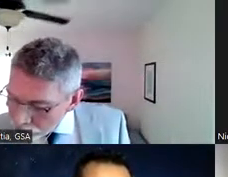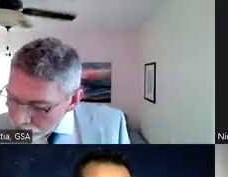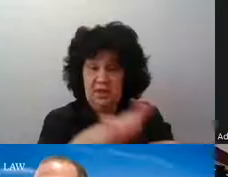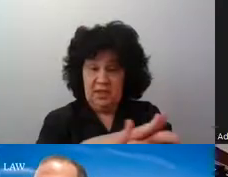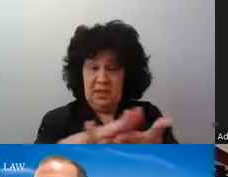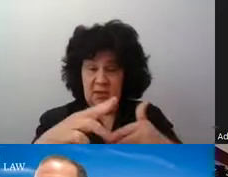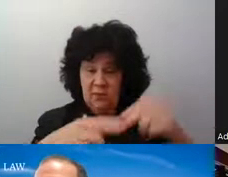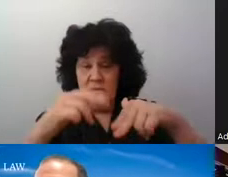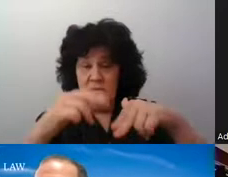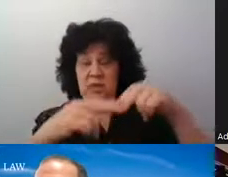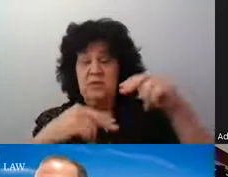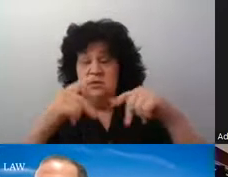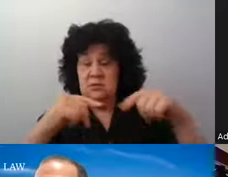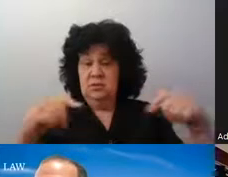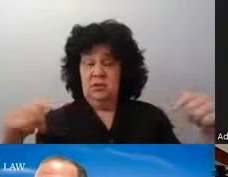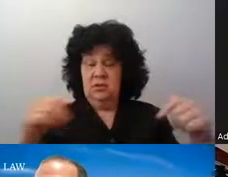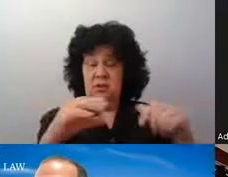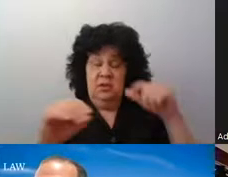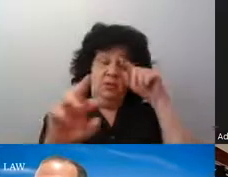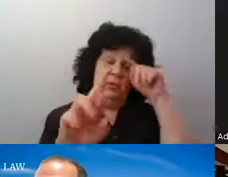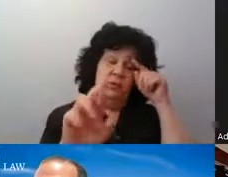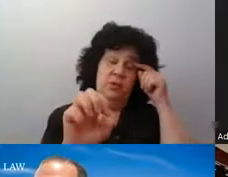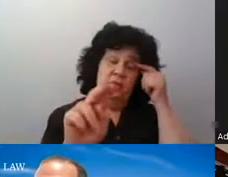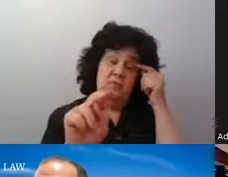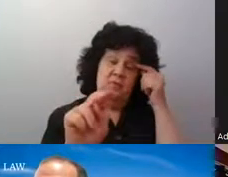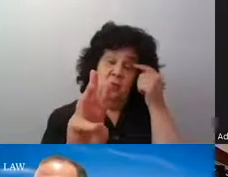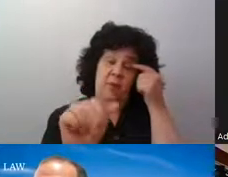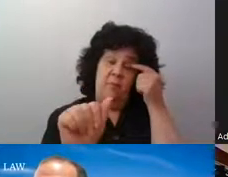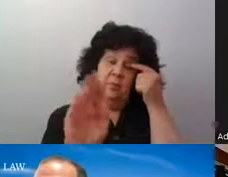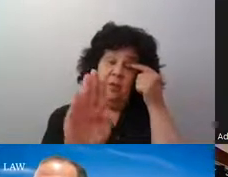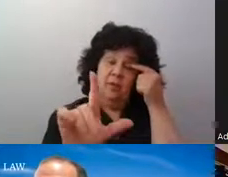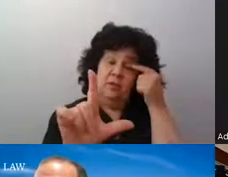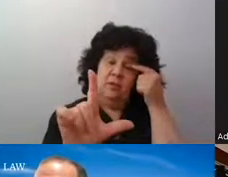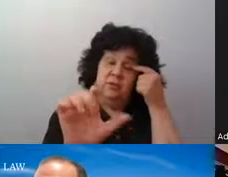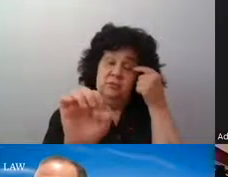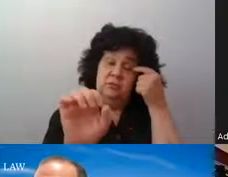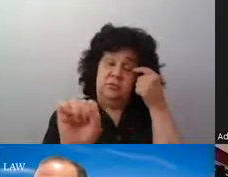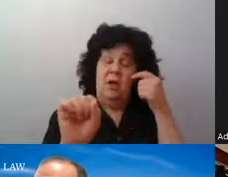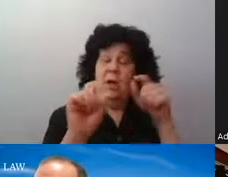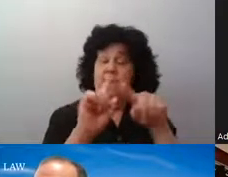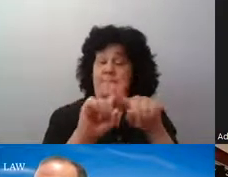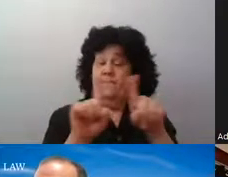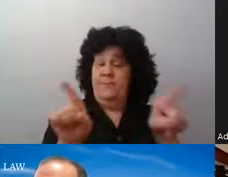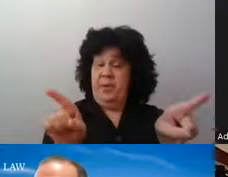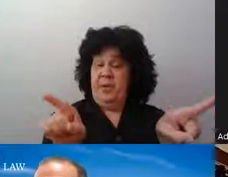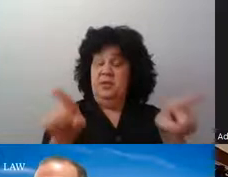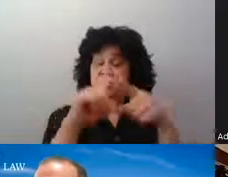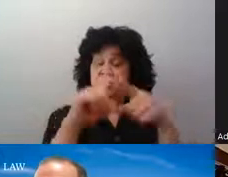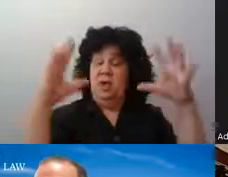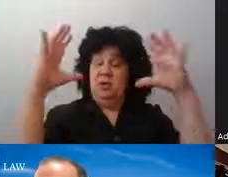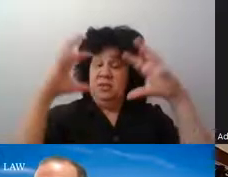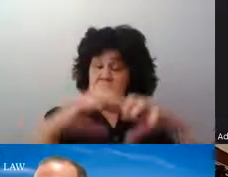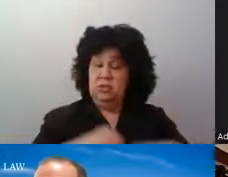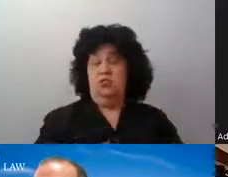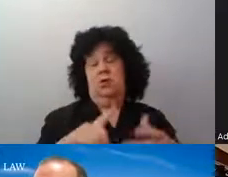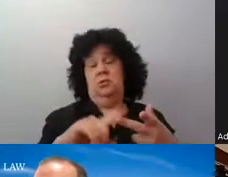sustainable buildings, and renewable projects. But deconstructing, removing, recycling, right? All